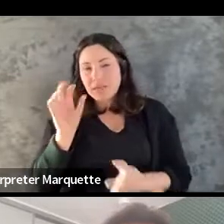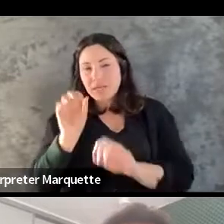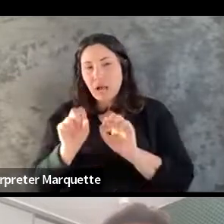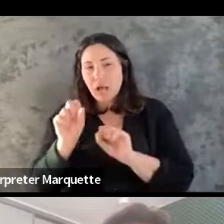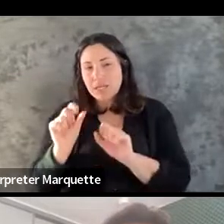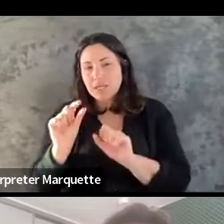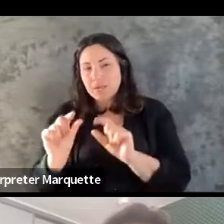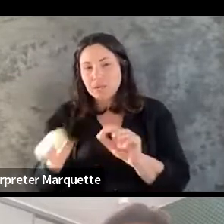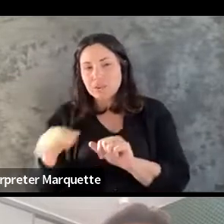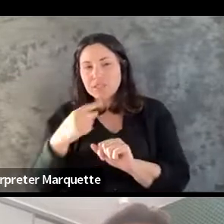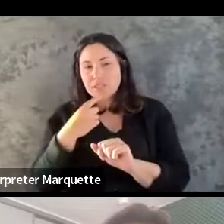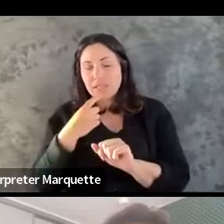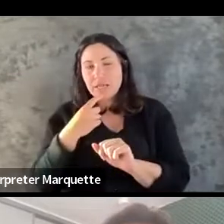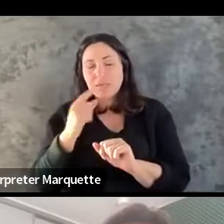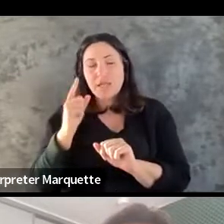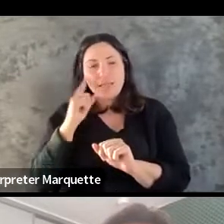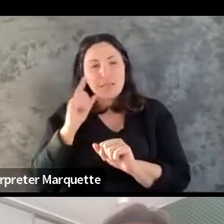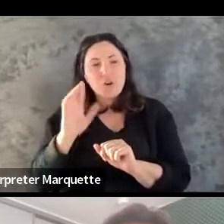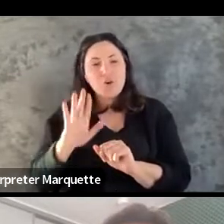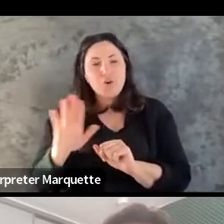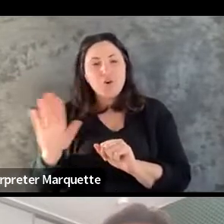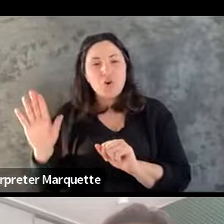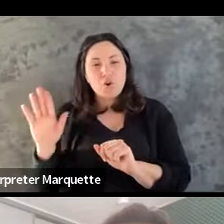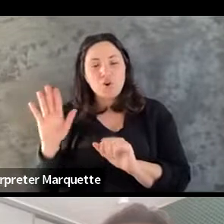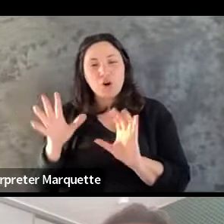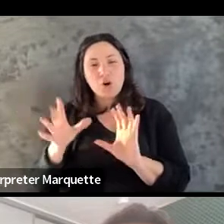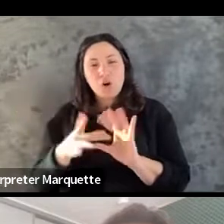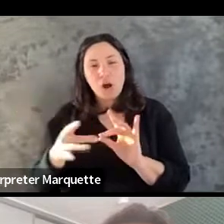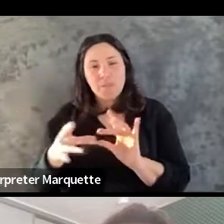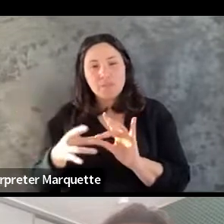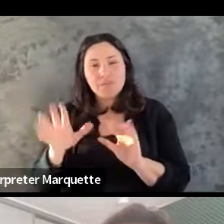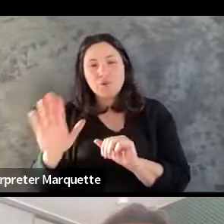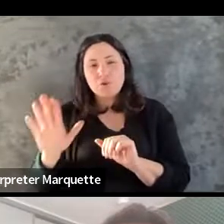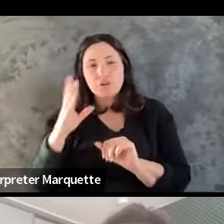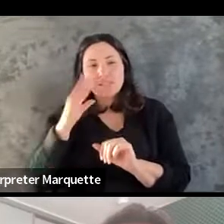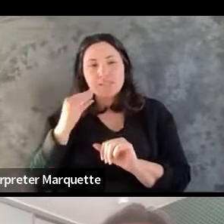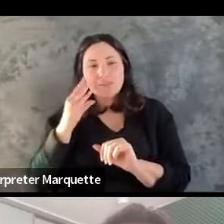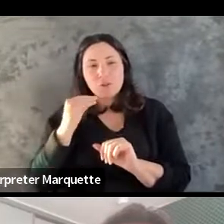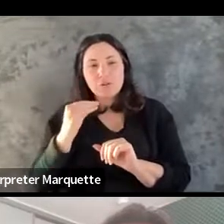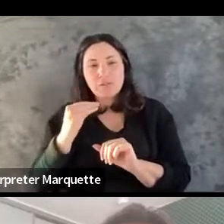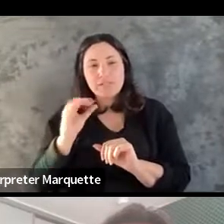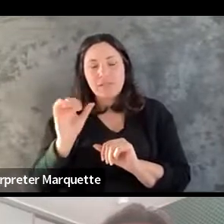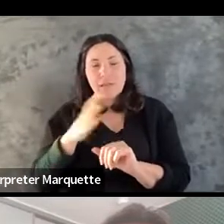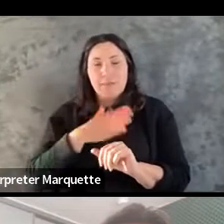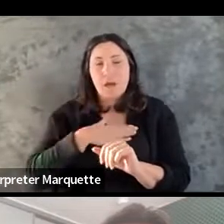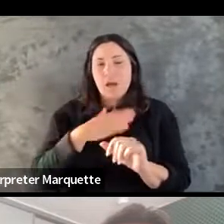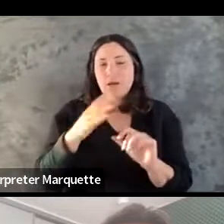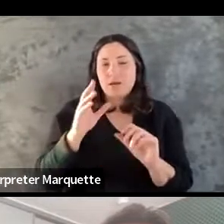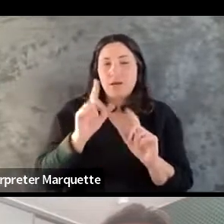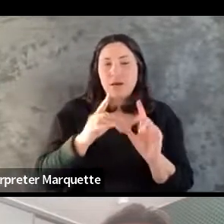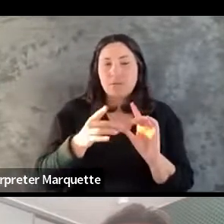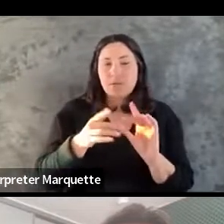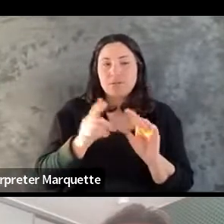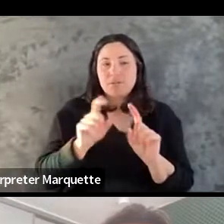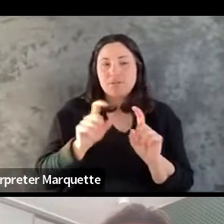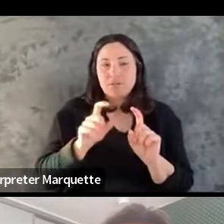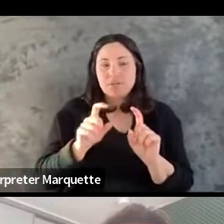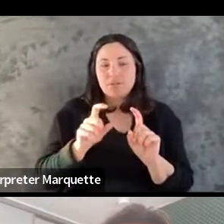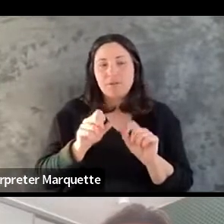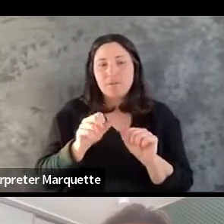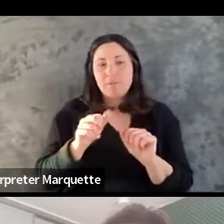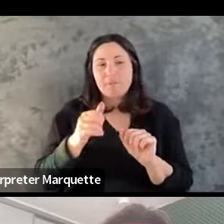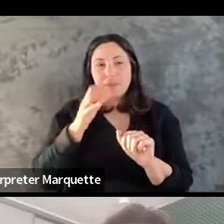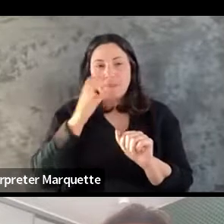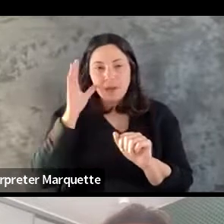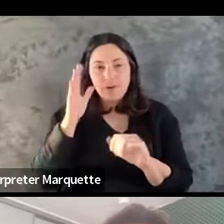said, but I think her commentary and her experience, just like my commentary and my experience being the parent